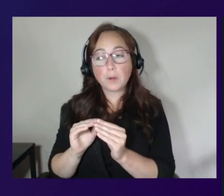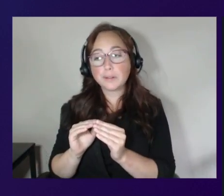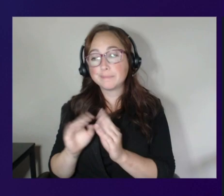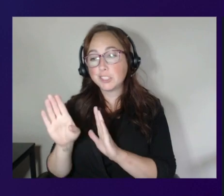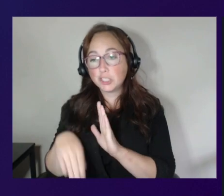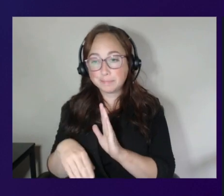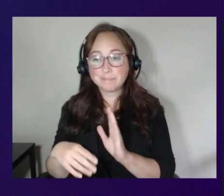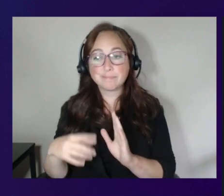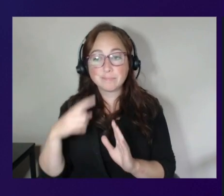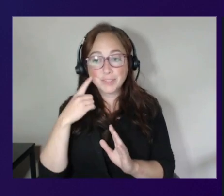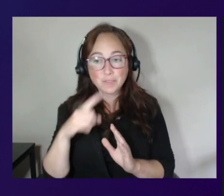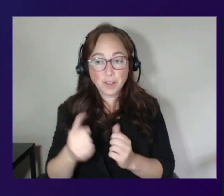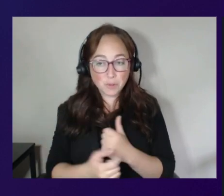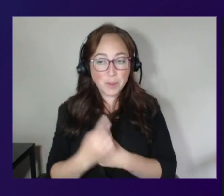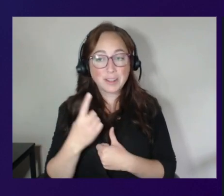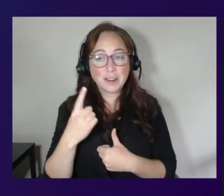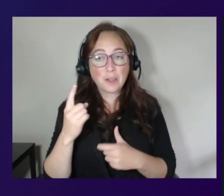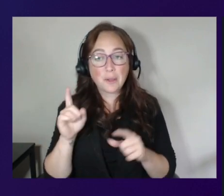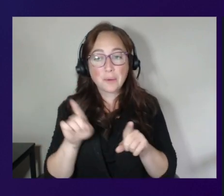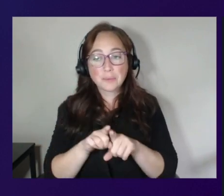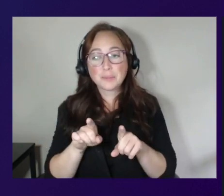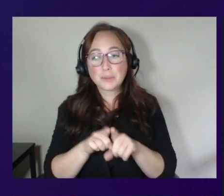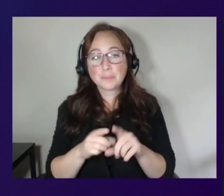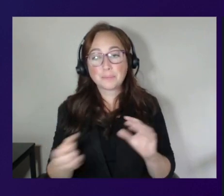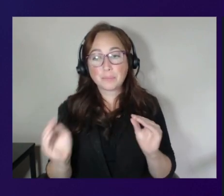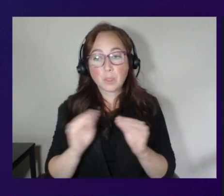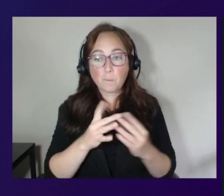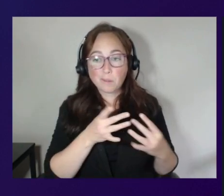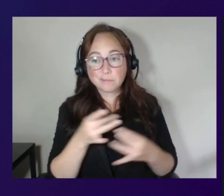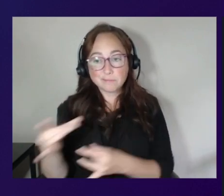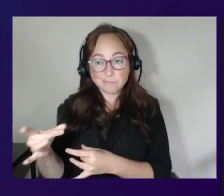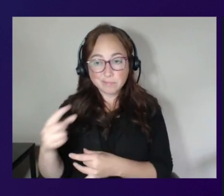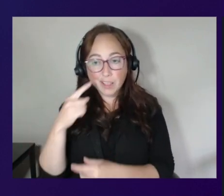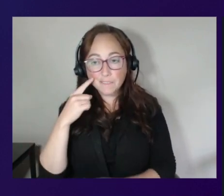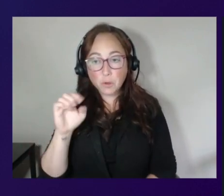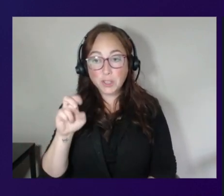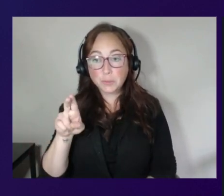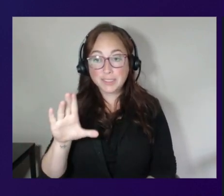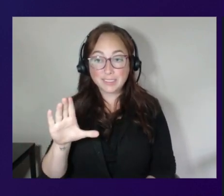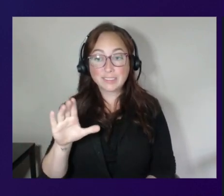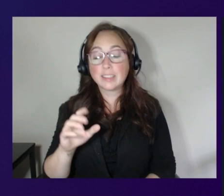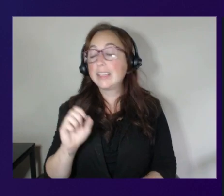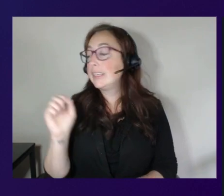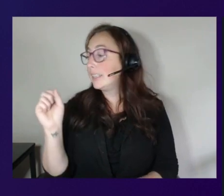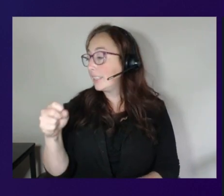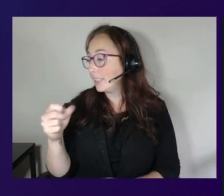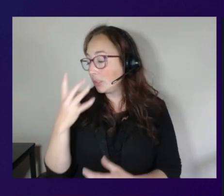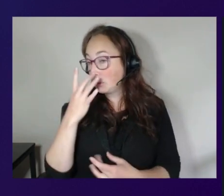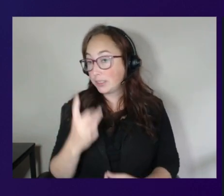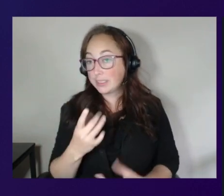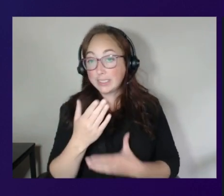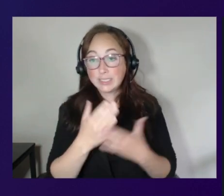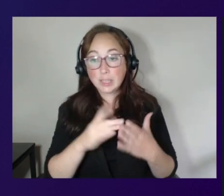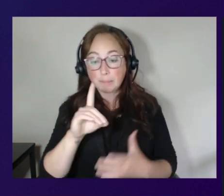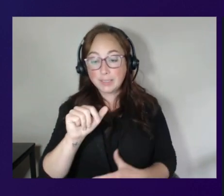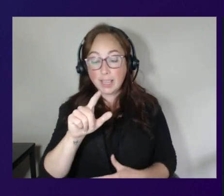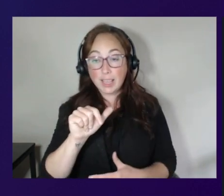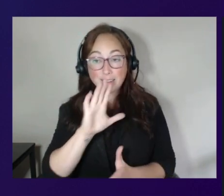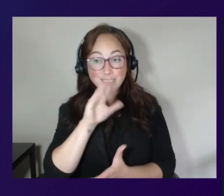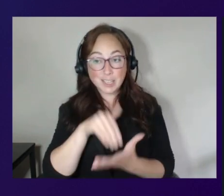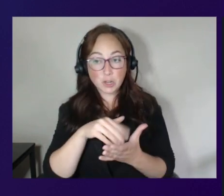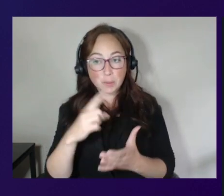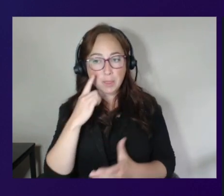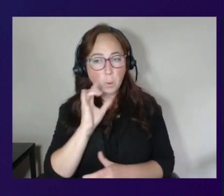for anyone, but also makes it more seamless for your end users. Yeah, what's interesting is some data centers, you think, there's